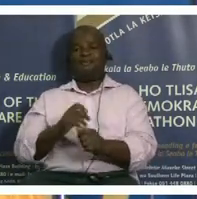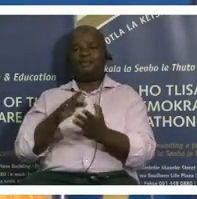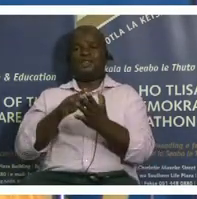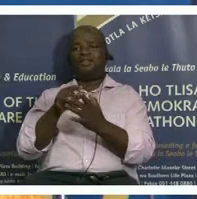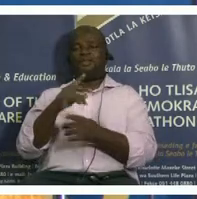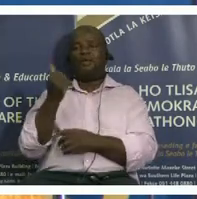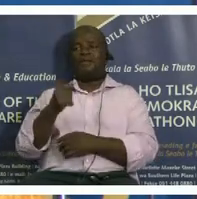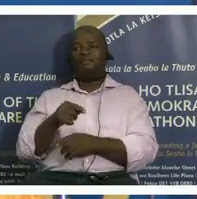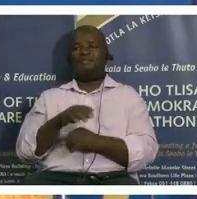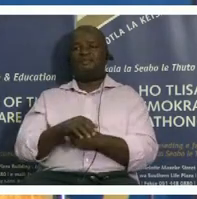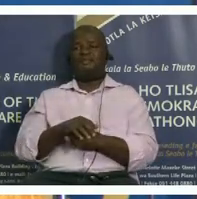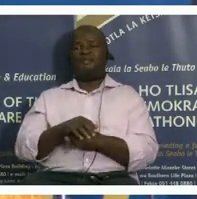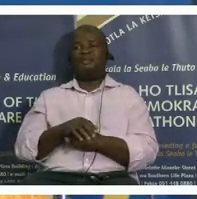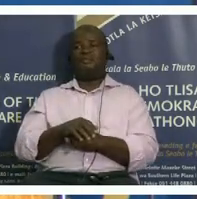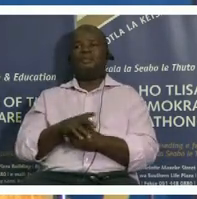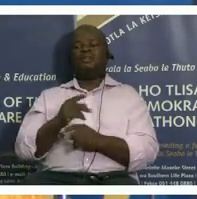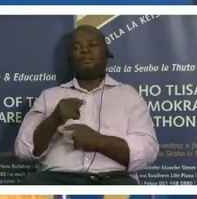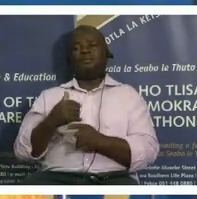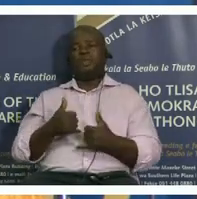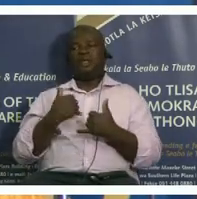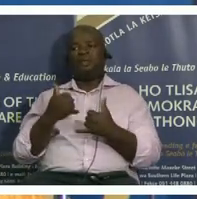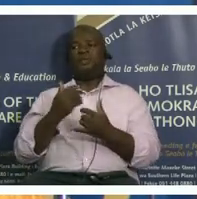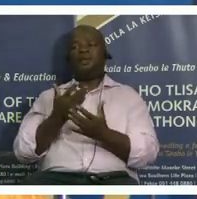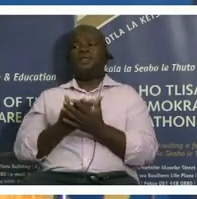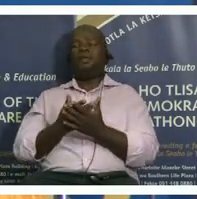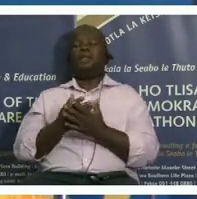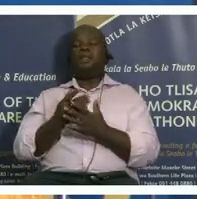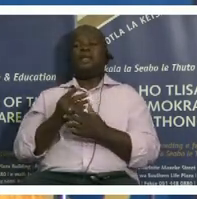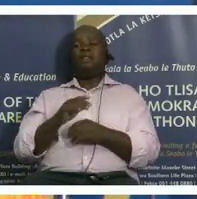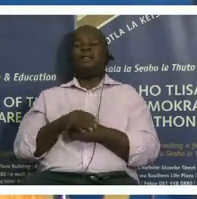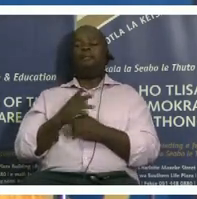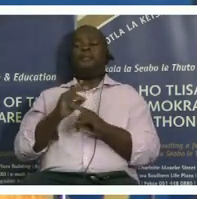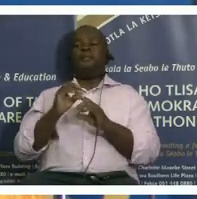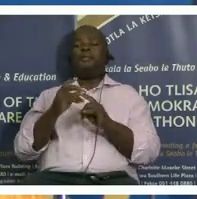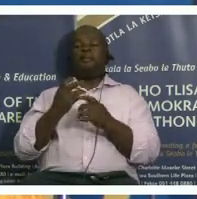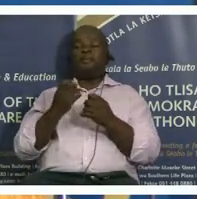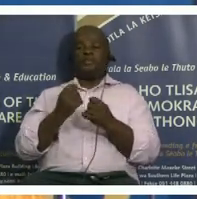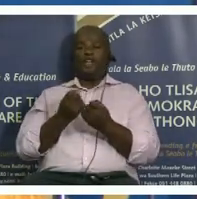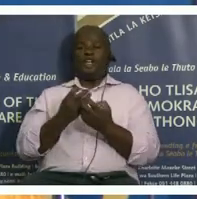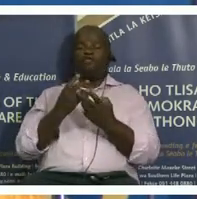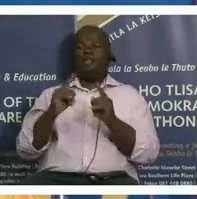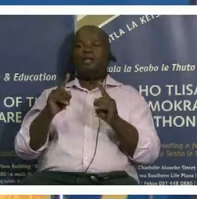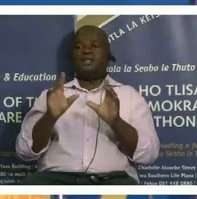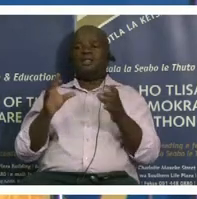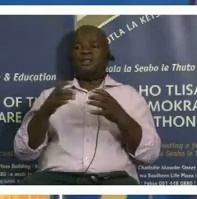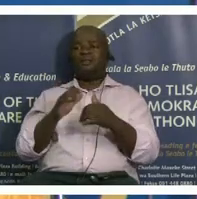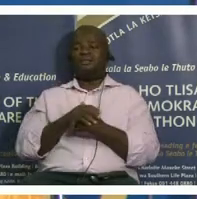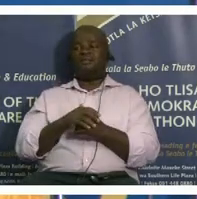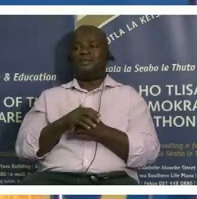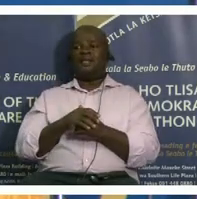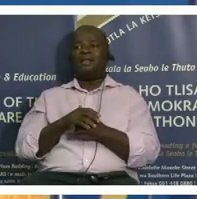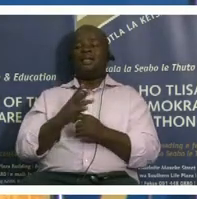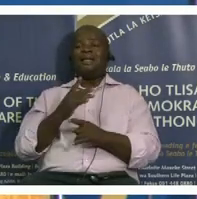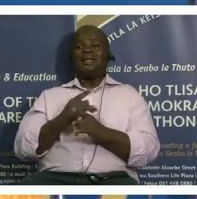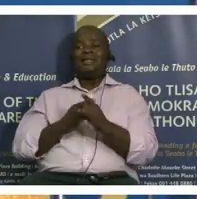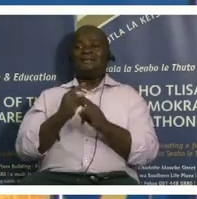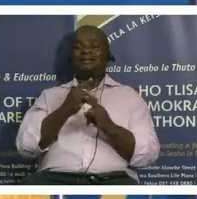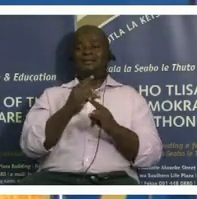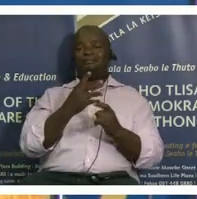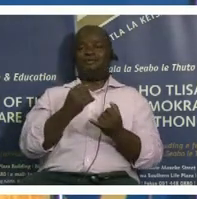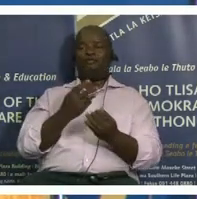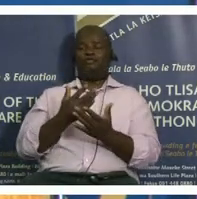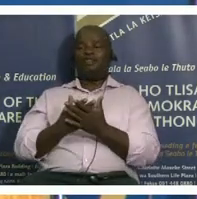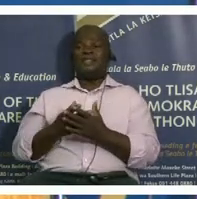We must express our appreciation to the broader education family. Our success is rooted in the collective